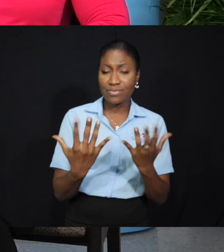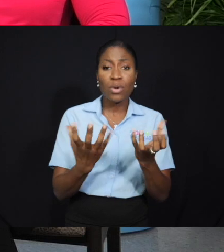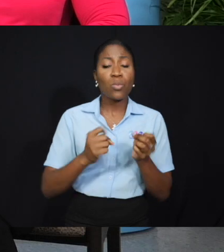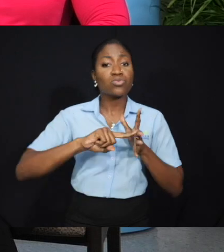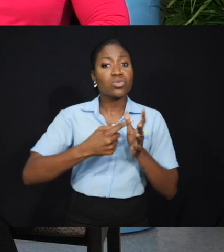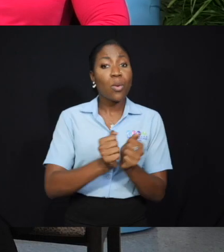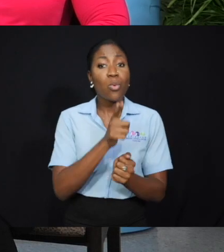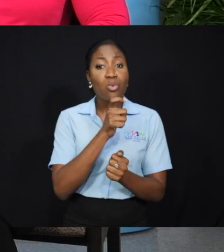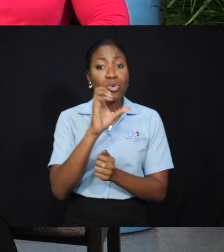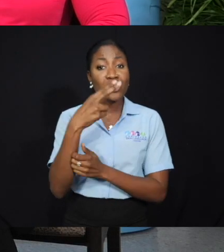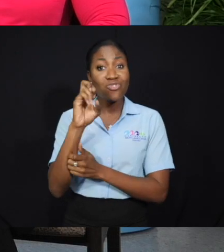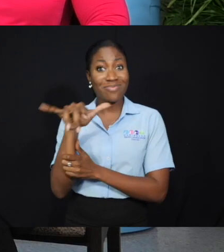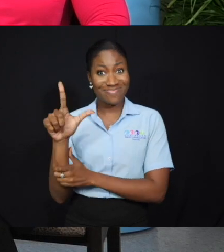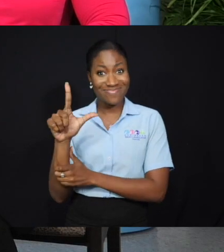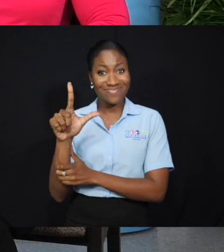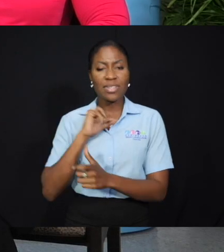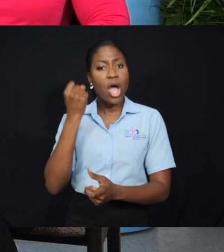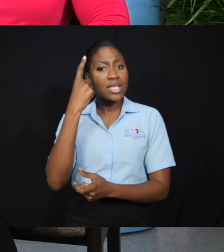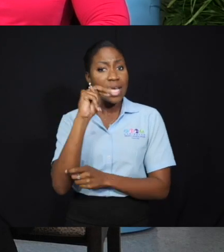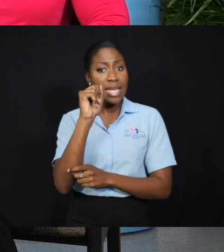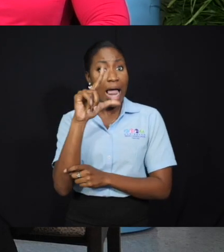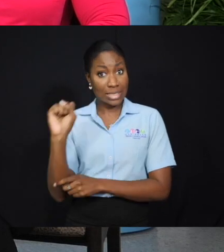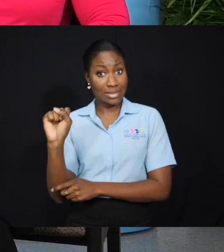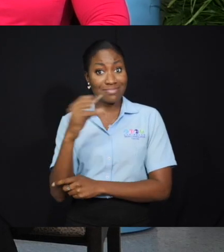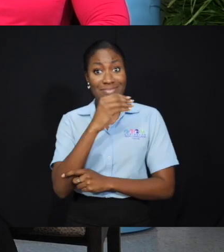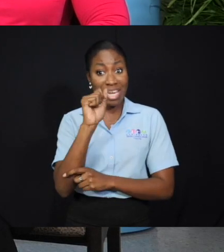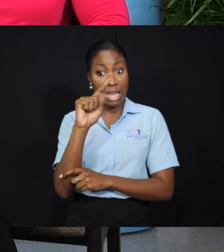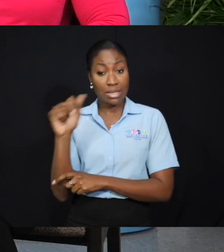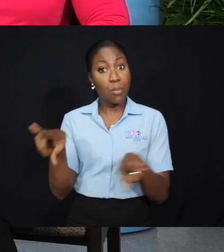with Cheryl Ann. I understand that NALIS, like ALTA, they've been